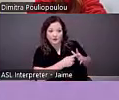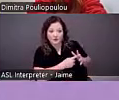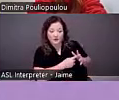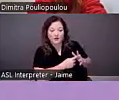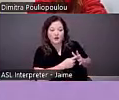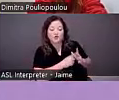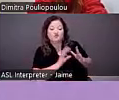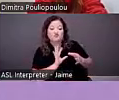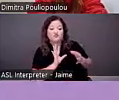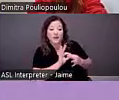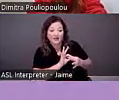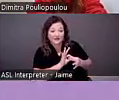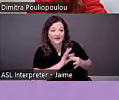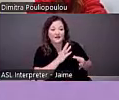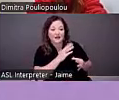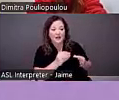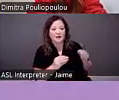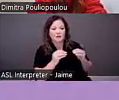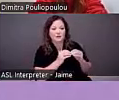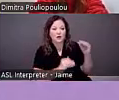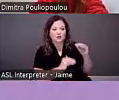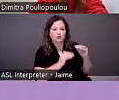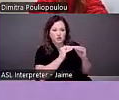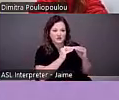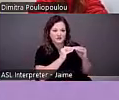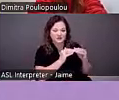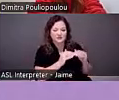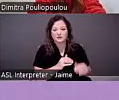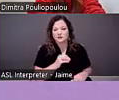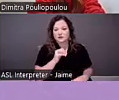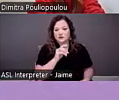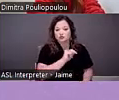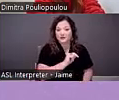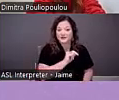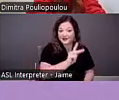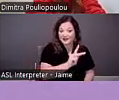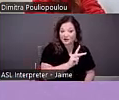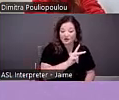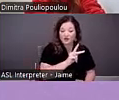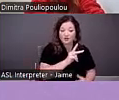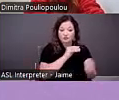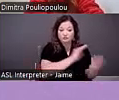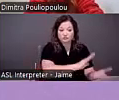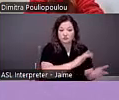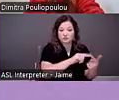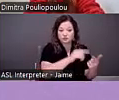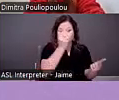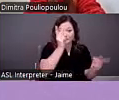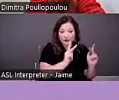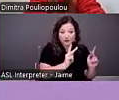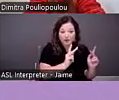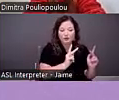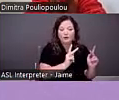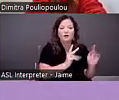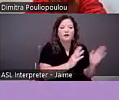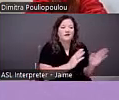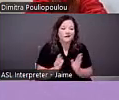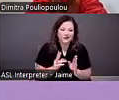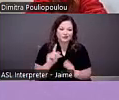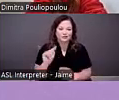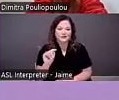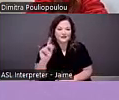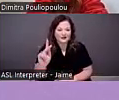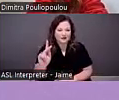it more just. And we move from translating knowledge to people to translating knowledge with them. This approach